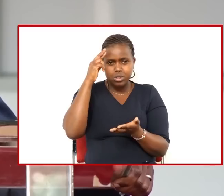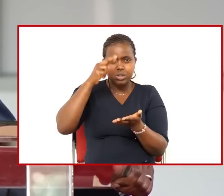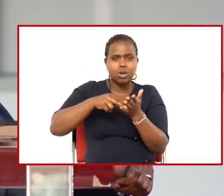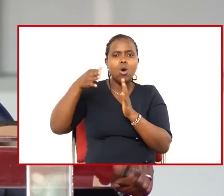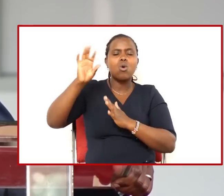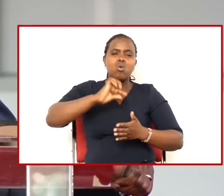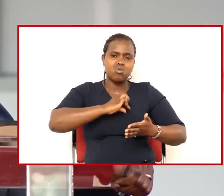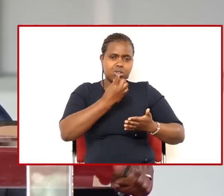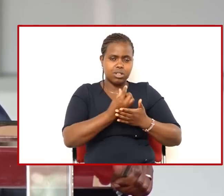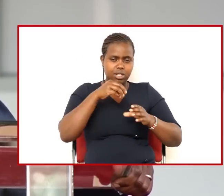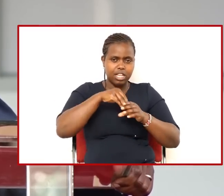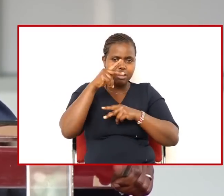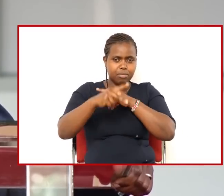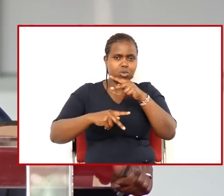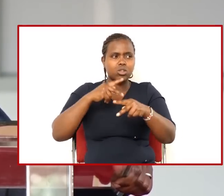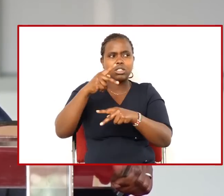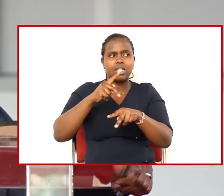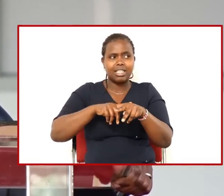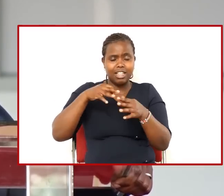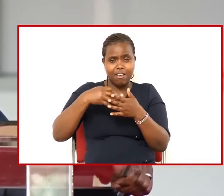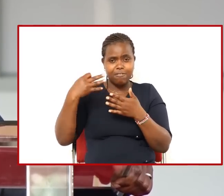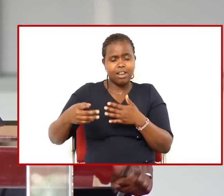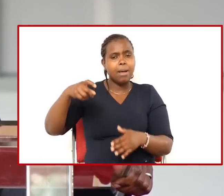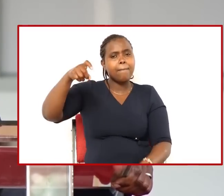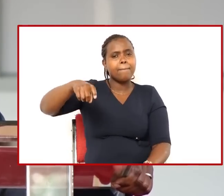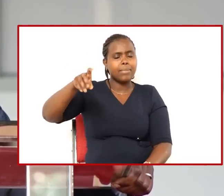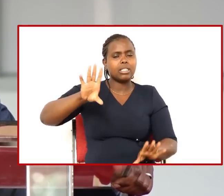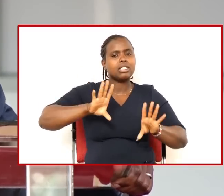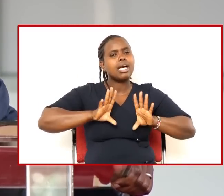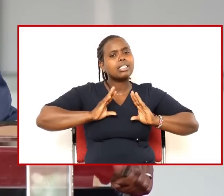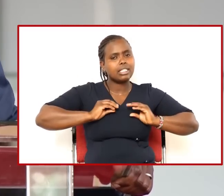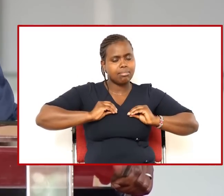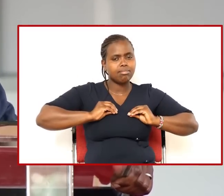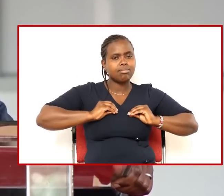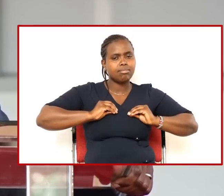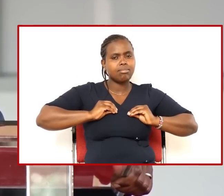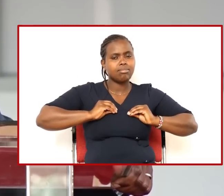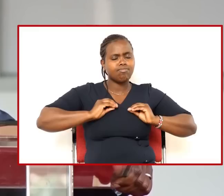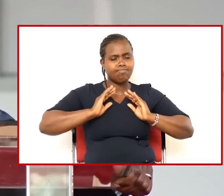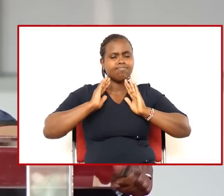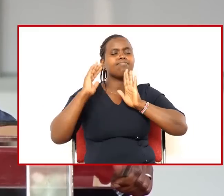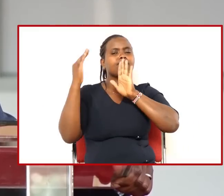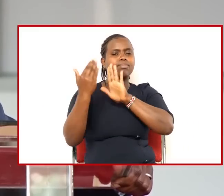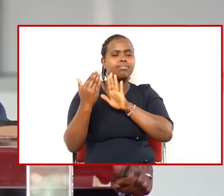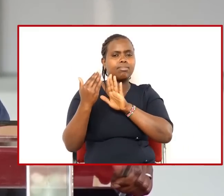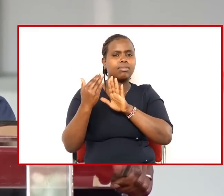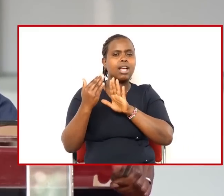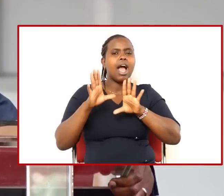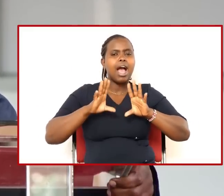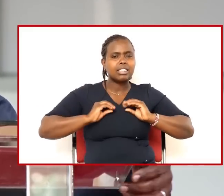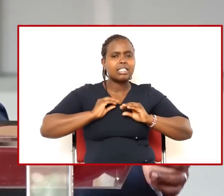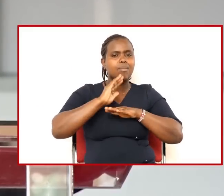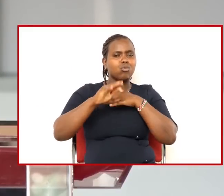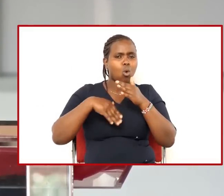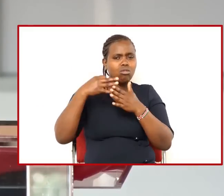to recognize God's grace in this process, in your failure, you must accept to go through reproach, to go through